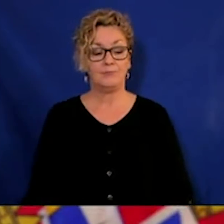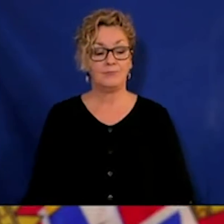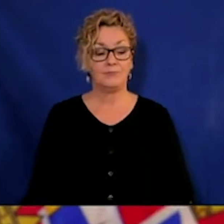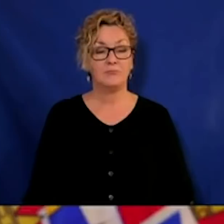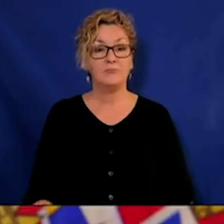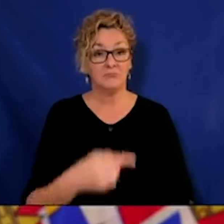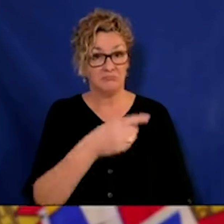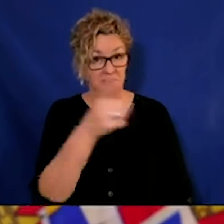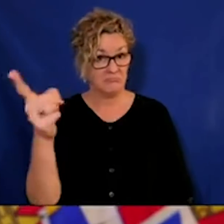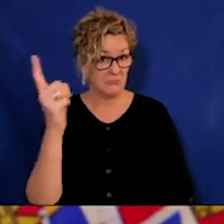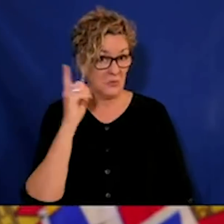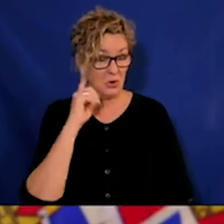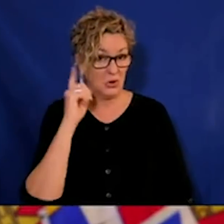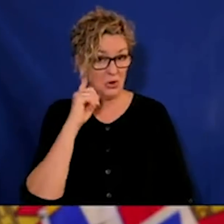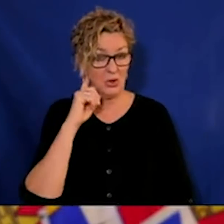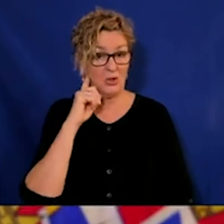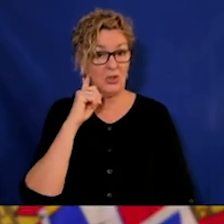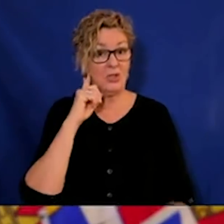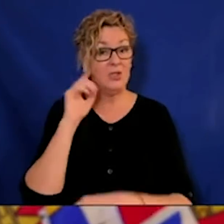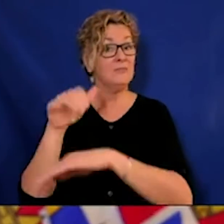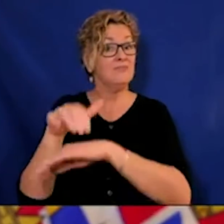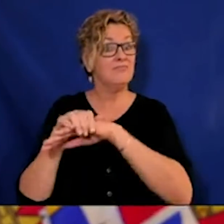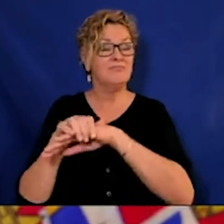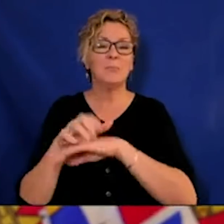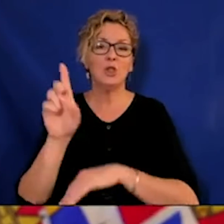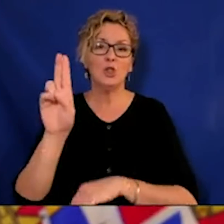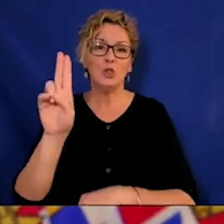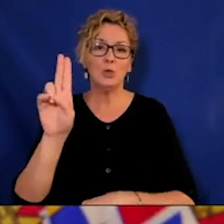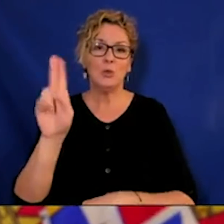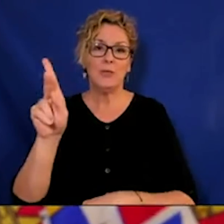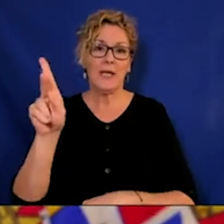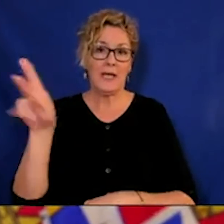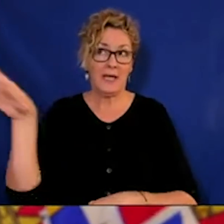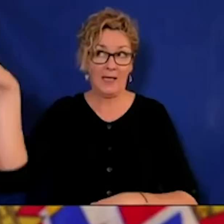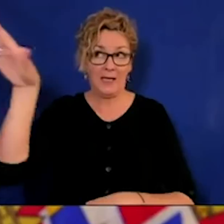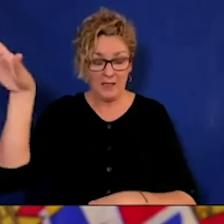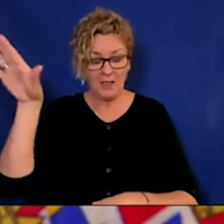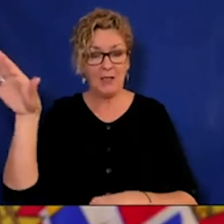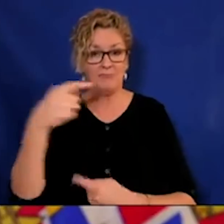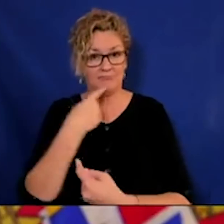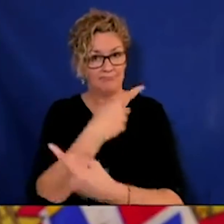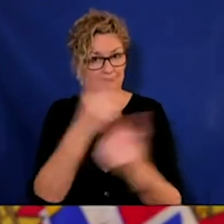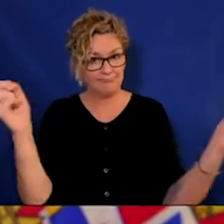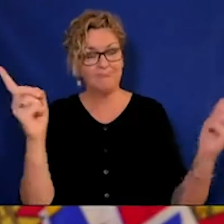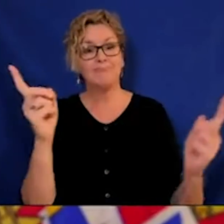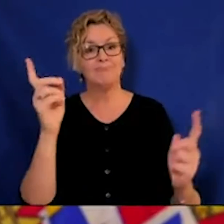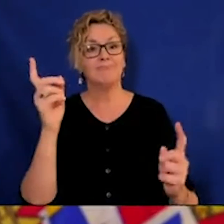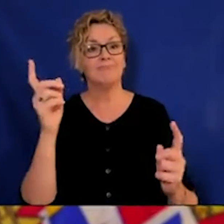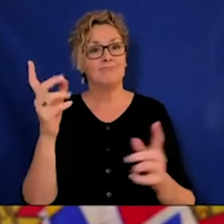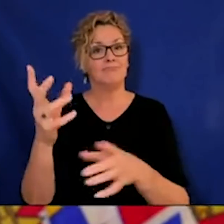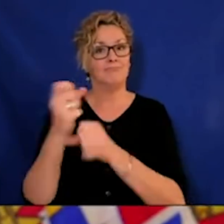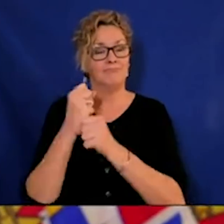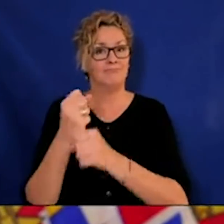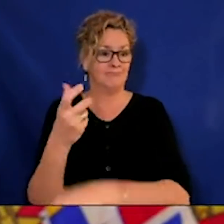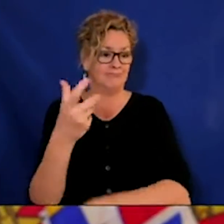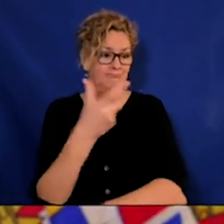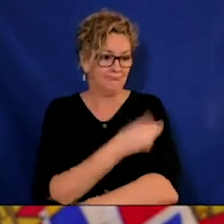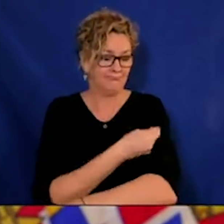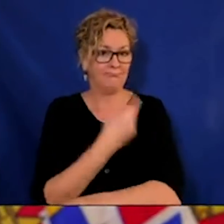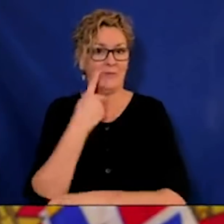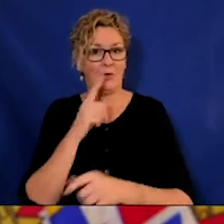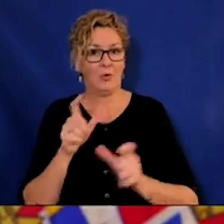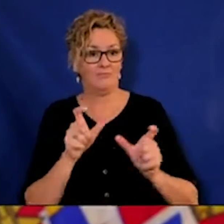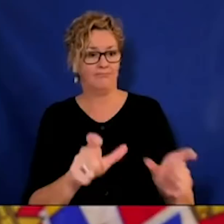Pfizer vaccine, the COVID vaccine for use in people, and I know that other nations, including Canada, will